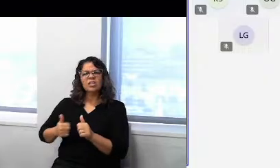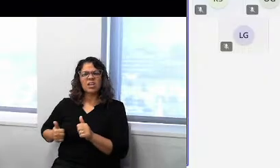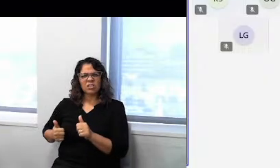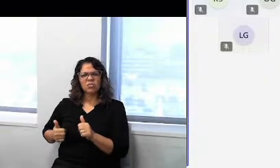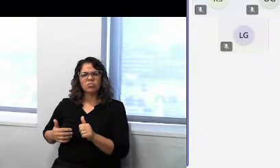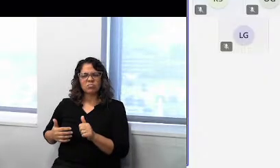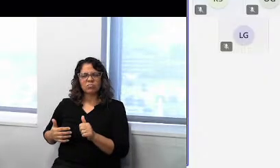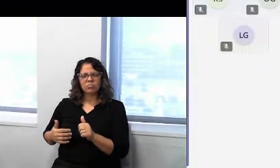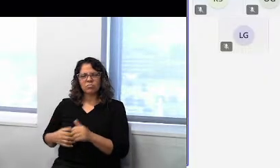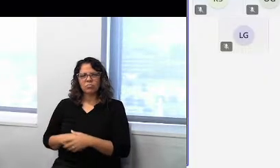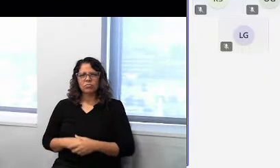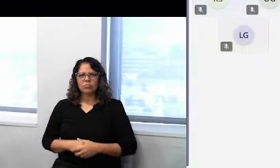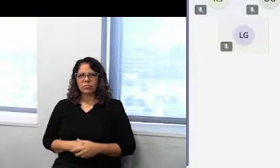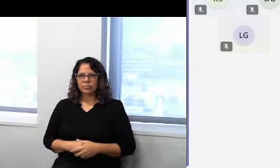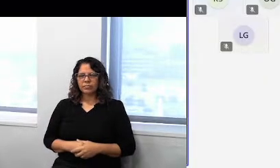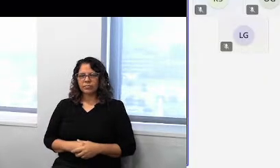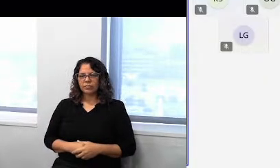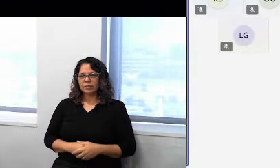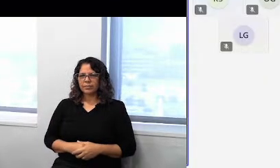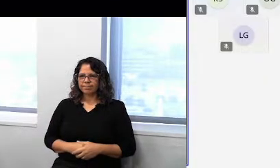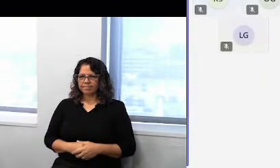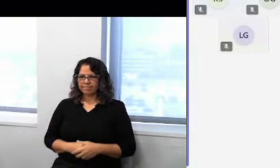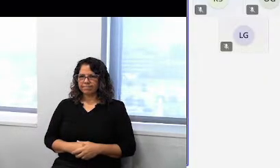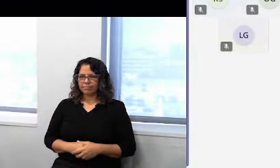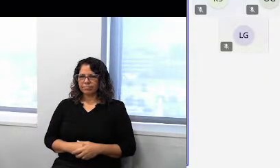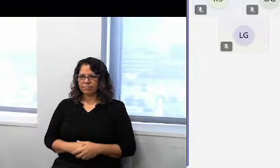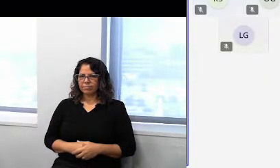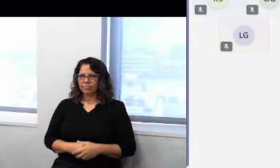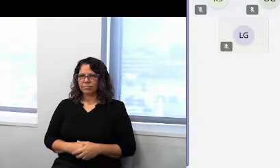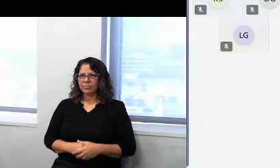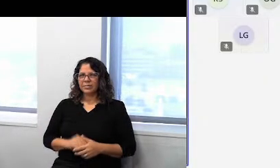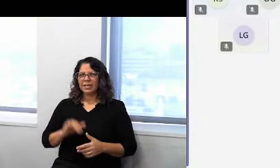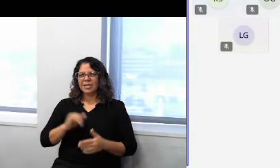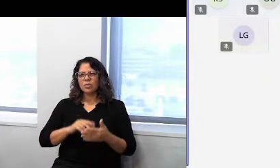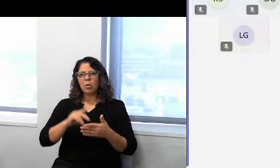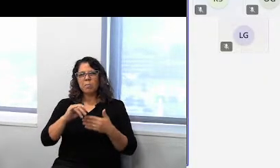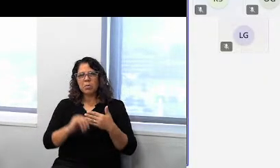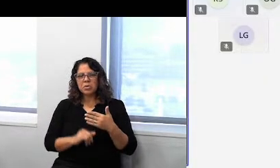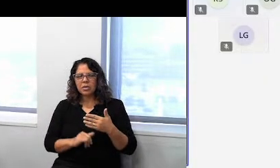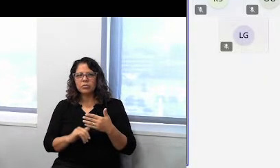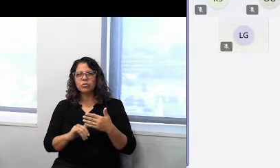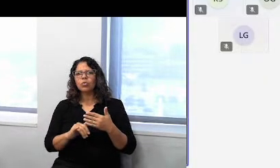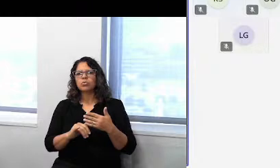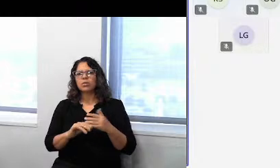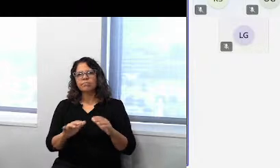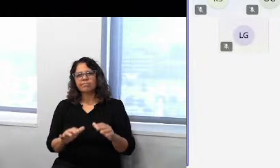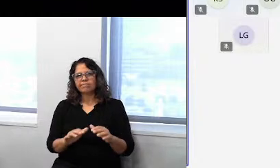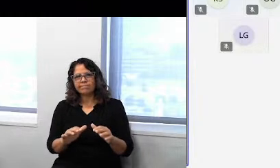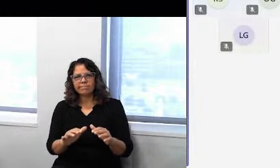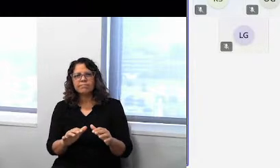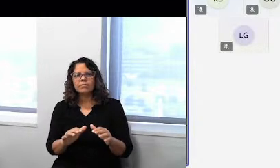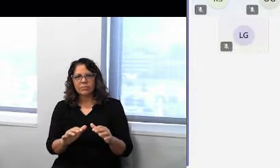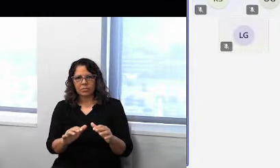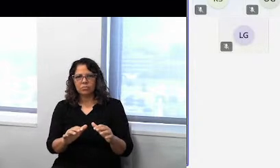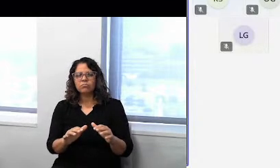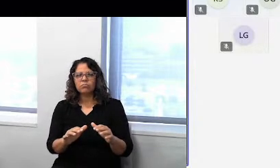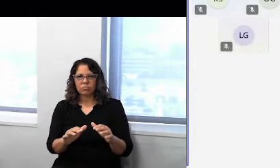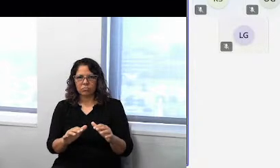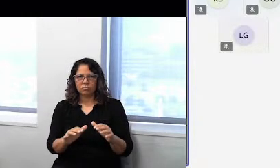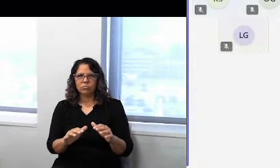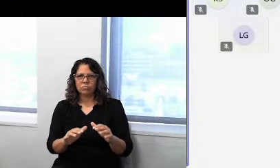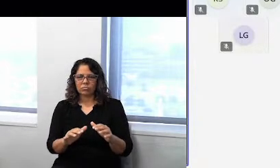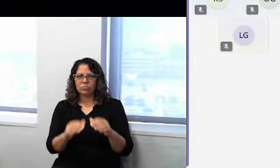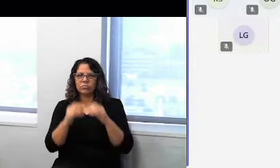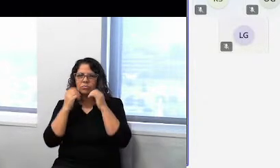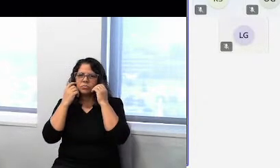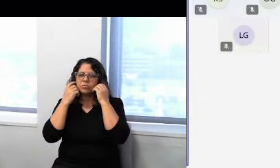as original, but when you're talking about execution of projects, they are moving forward. That's what I was communicating this morning. Okay, so I